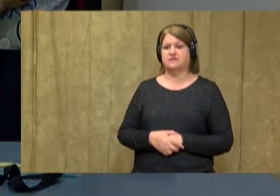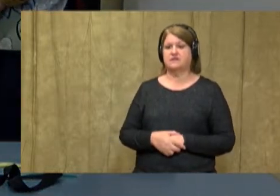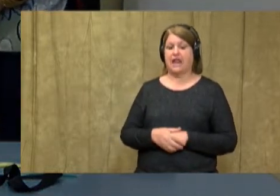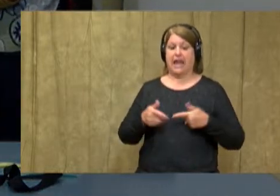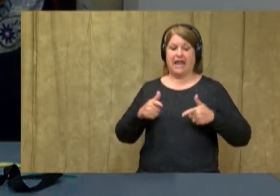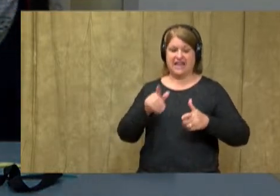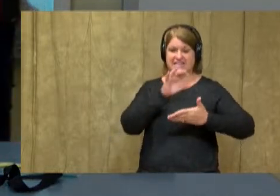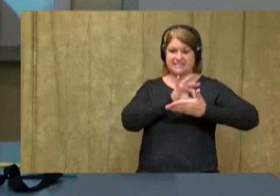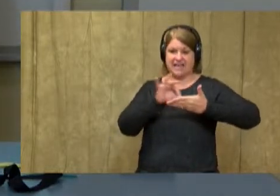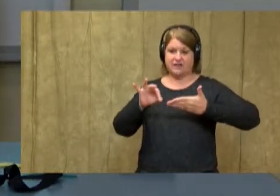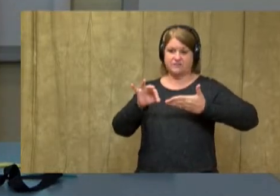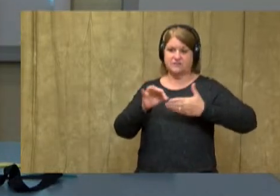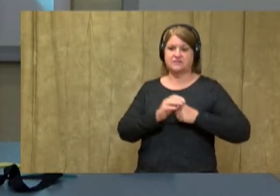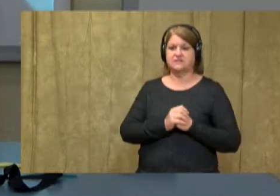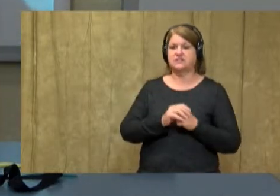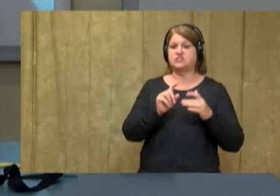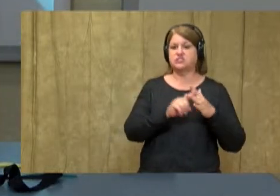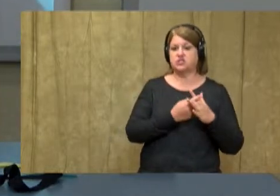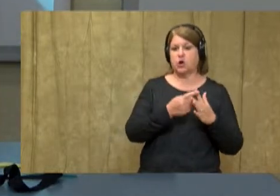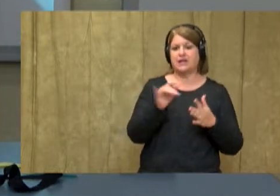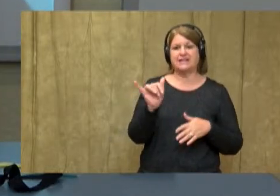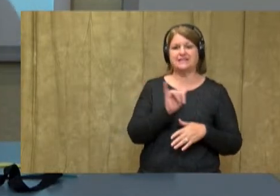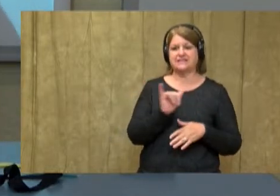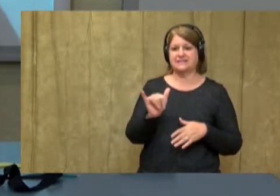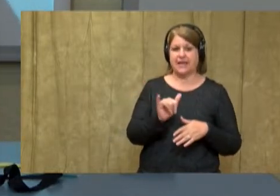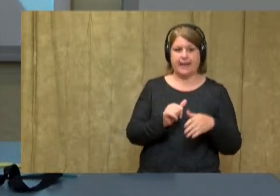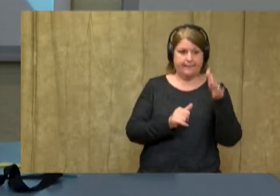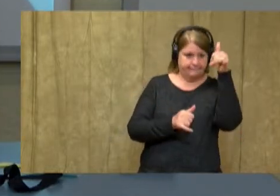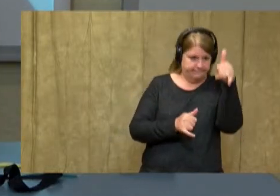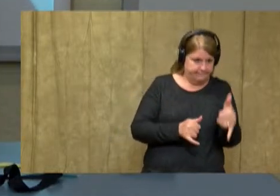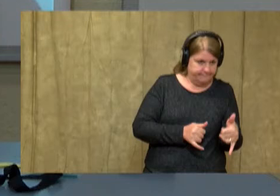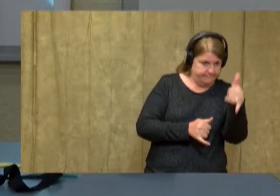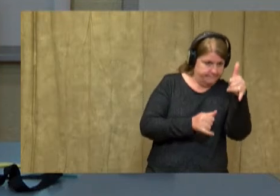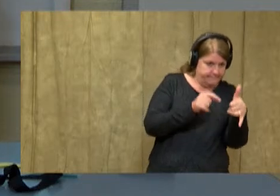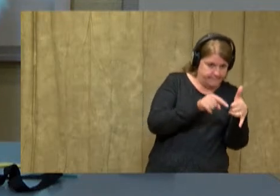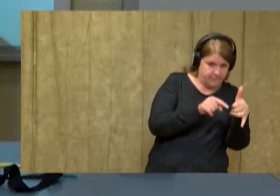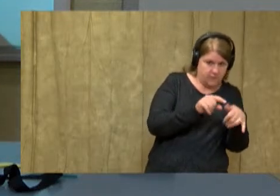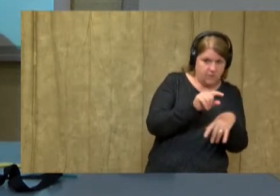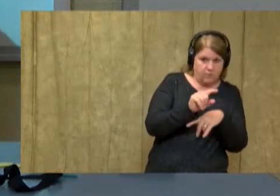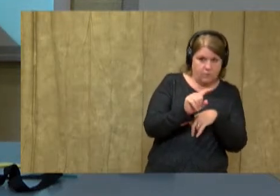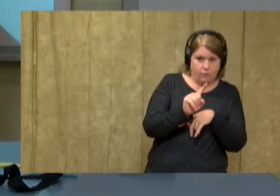Let's count. Starting at the same point. 1,